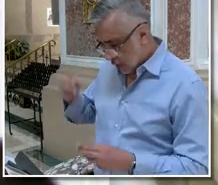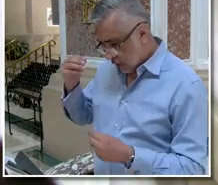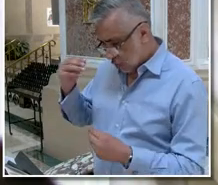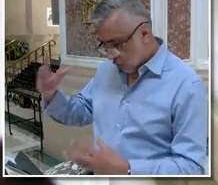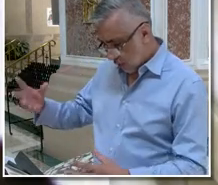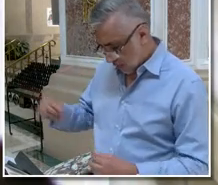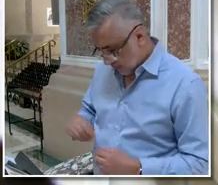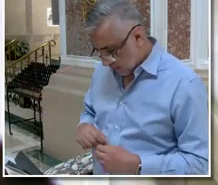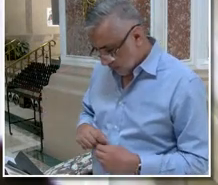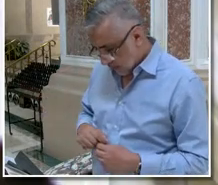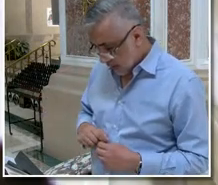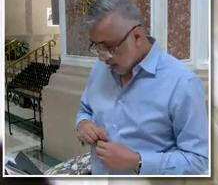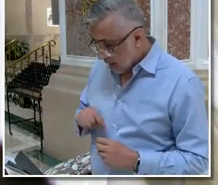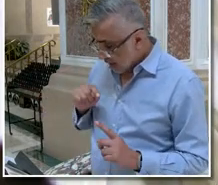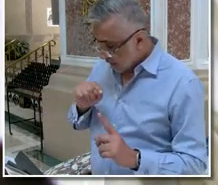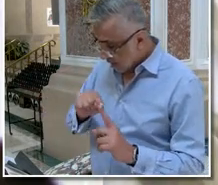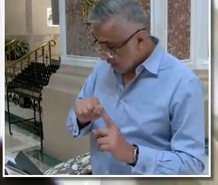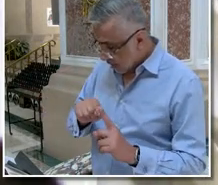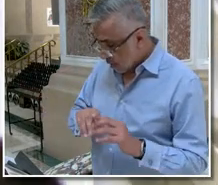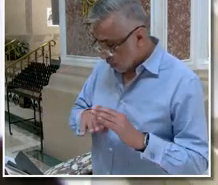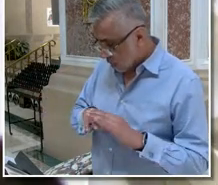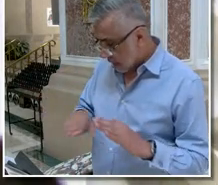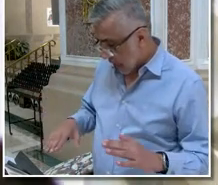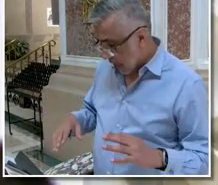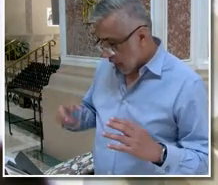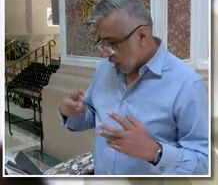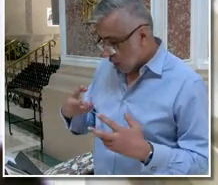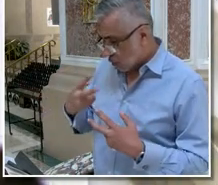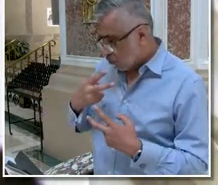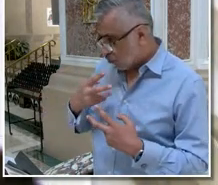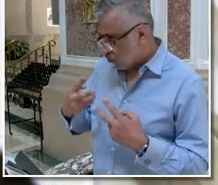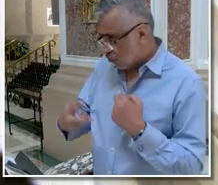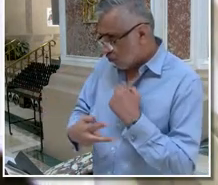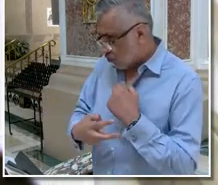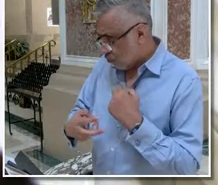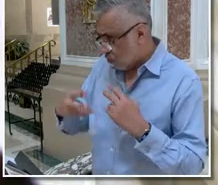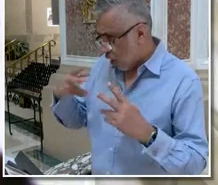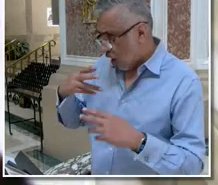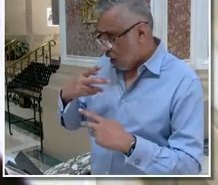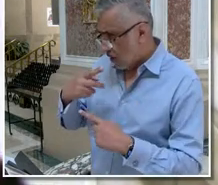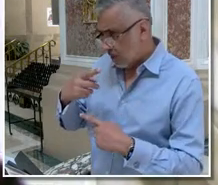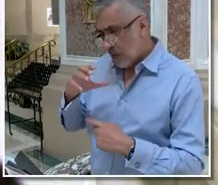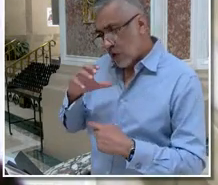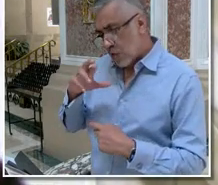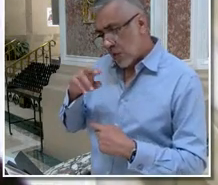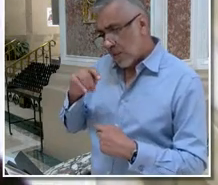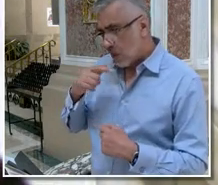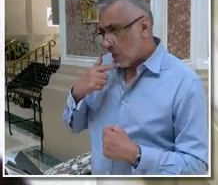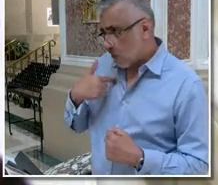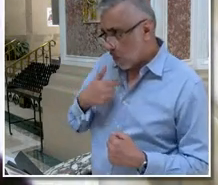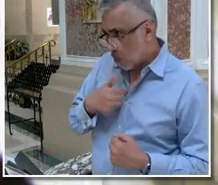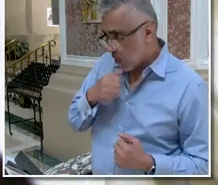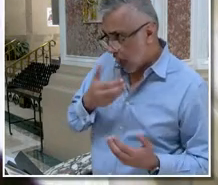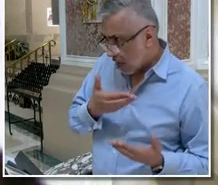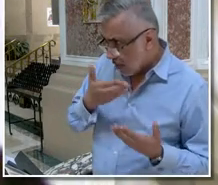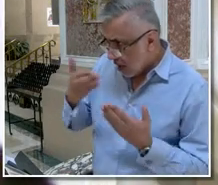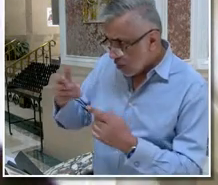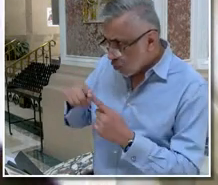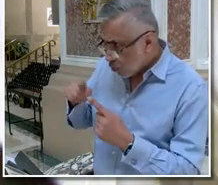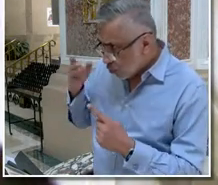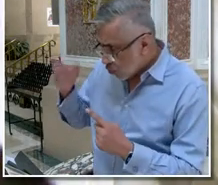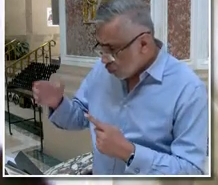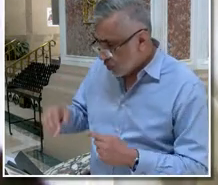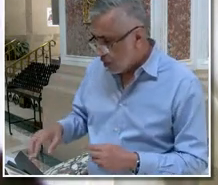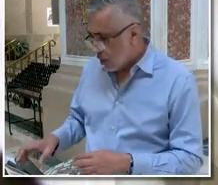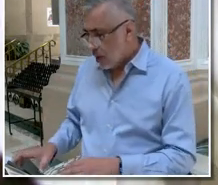him, "If he were not a criminal, we would not have handed him over to you." At